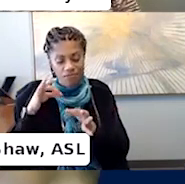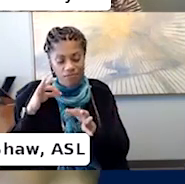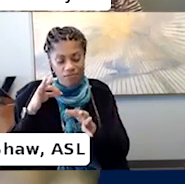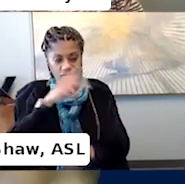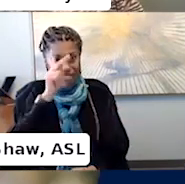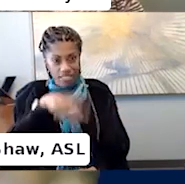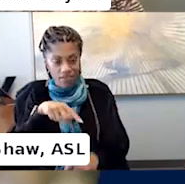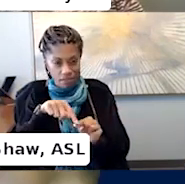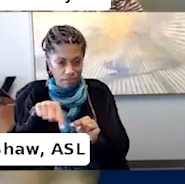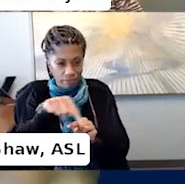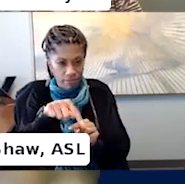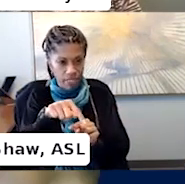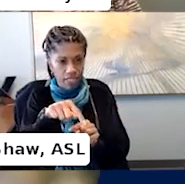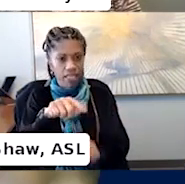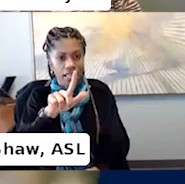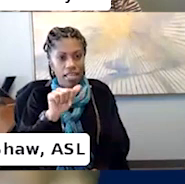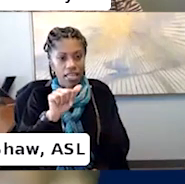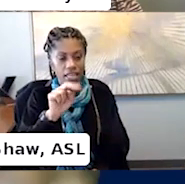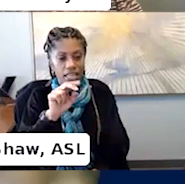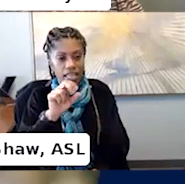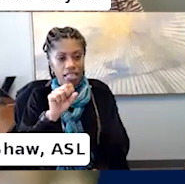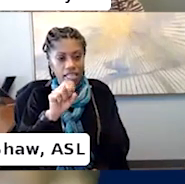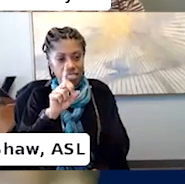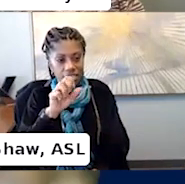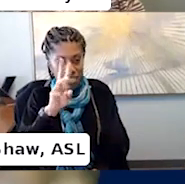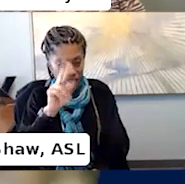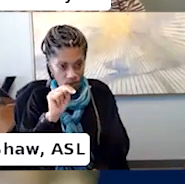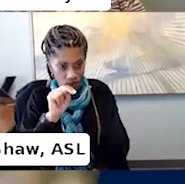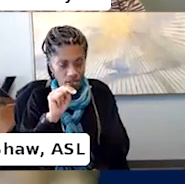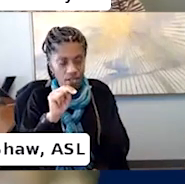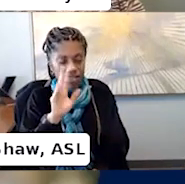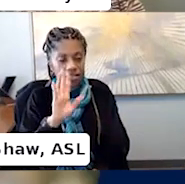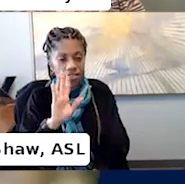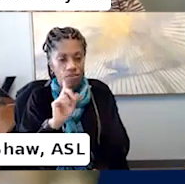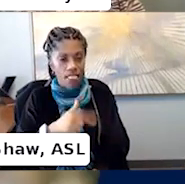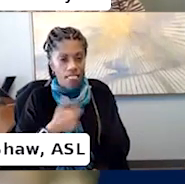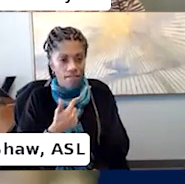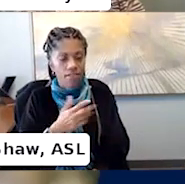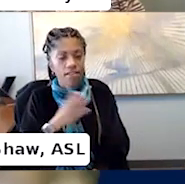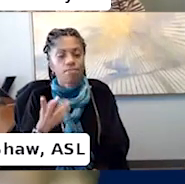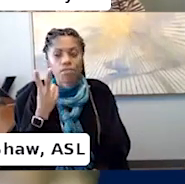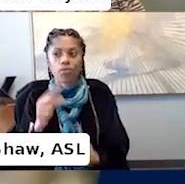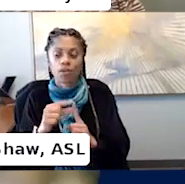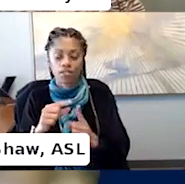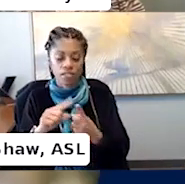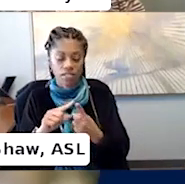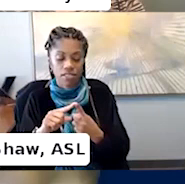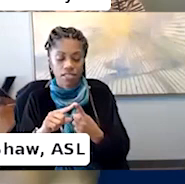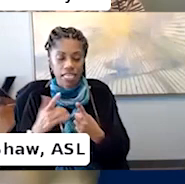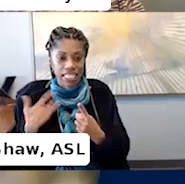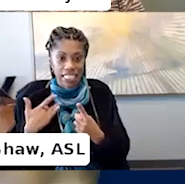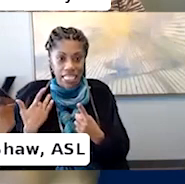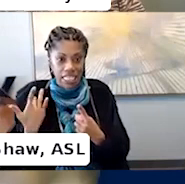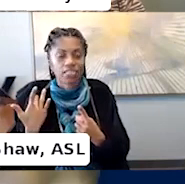my 2 words, I think what I am is I'm excited, and I am